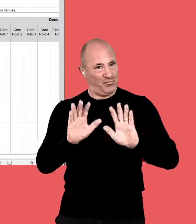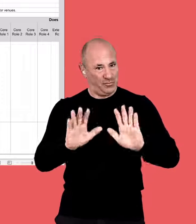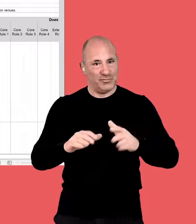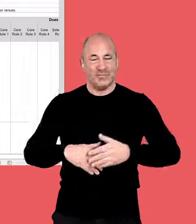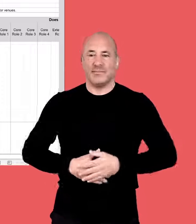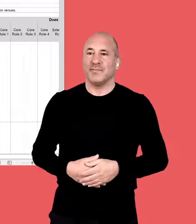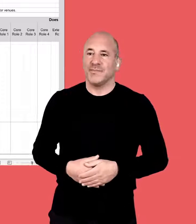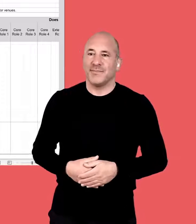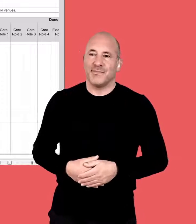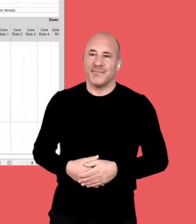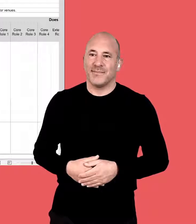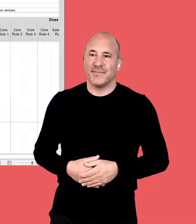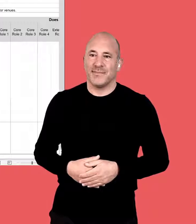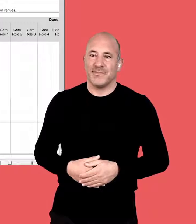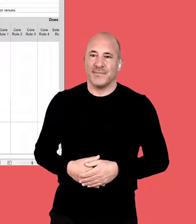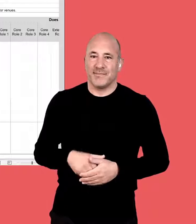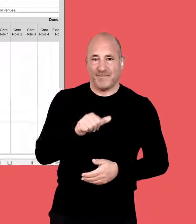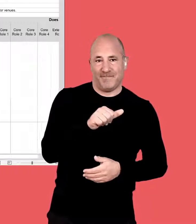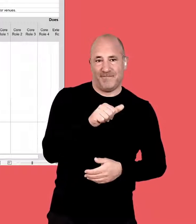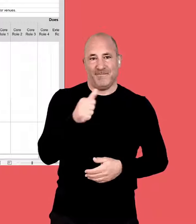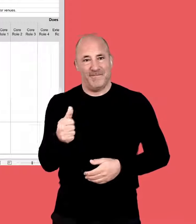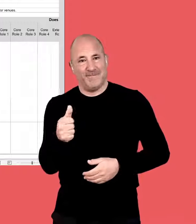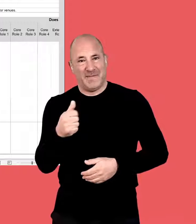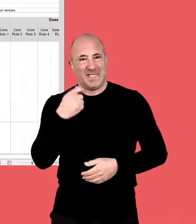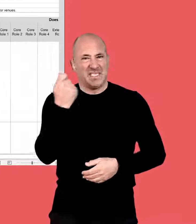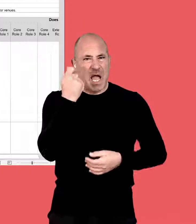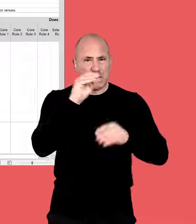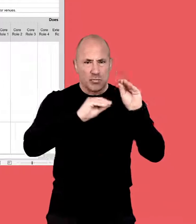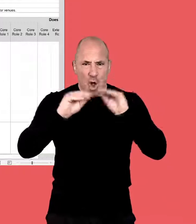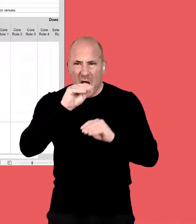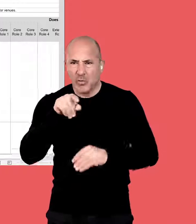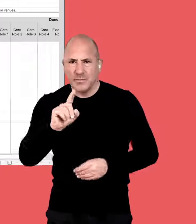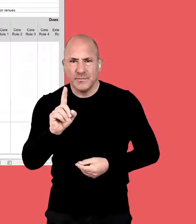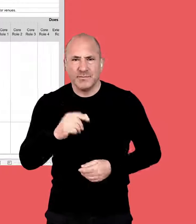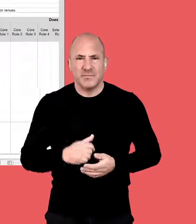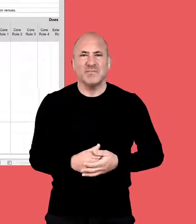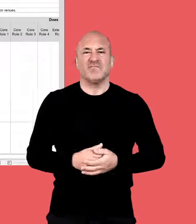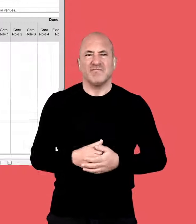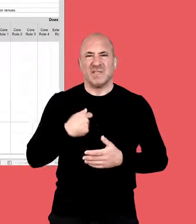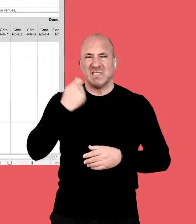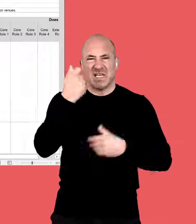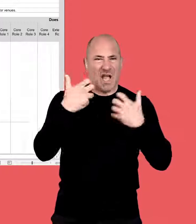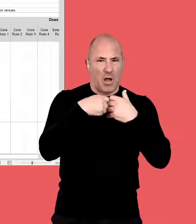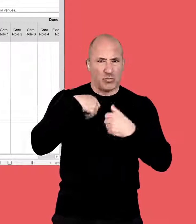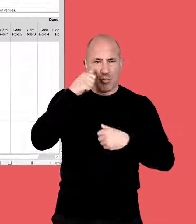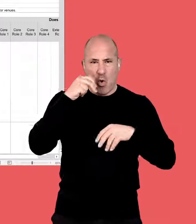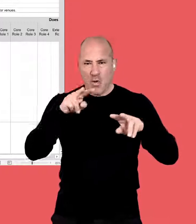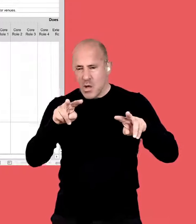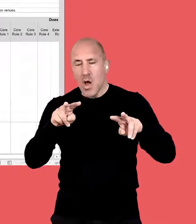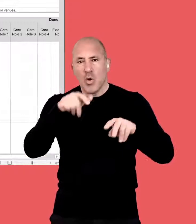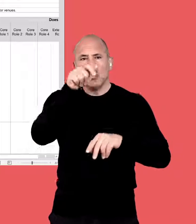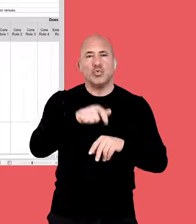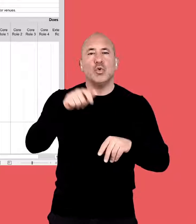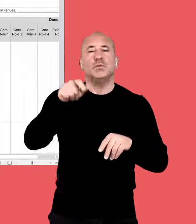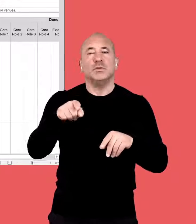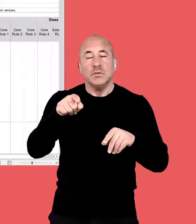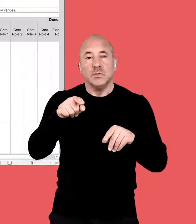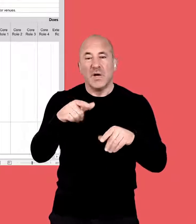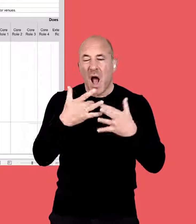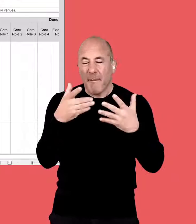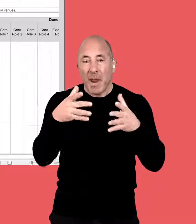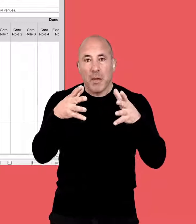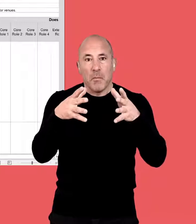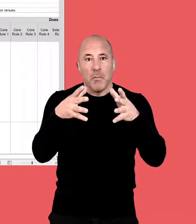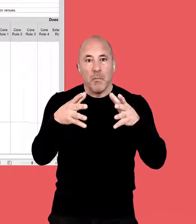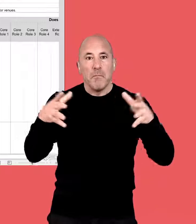staff. In terms of success measures, we'll measure success by looking at the increased numbers of students